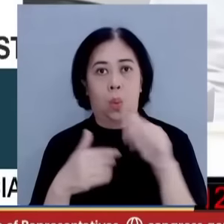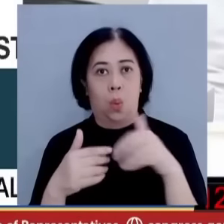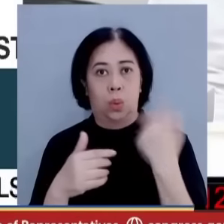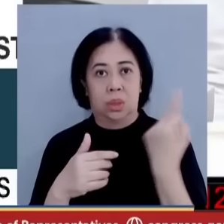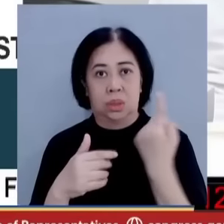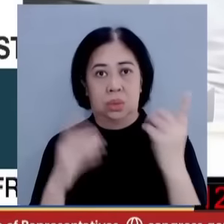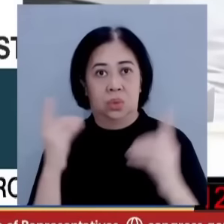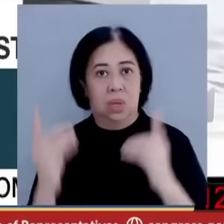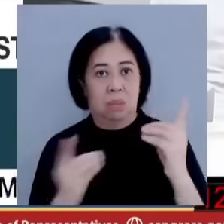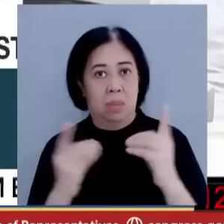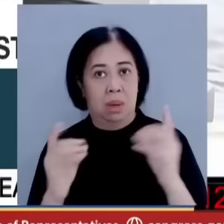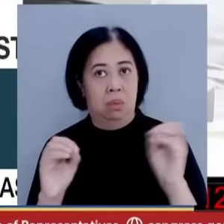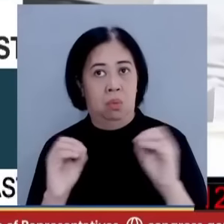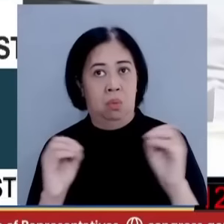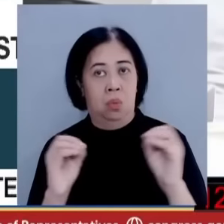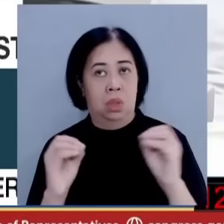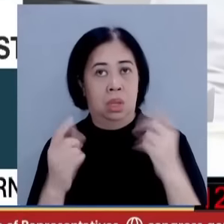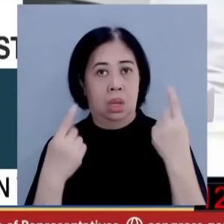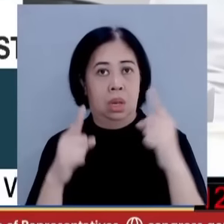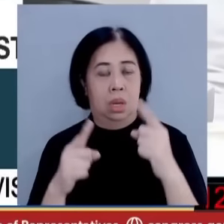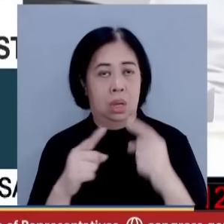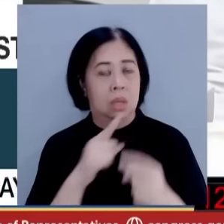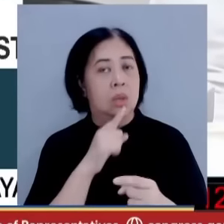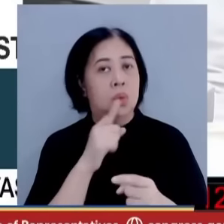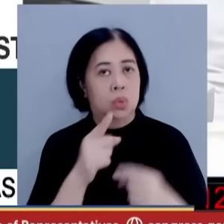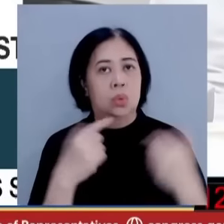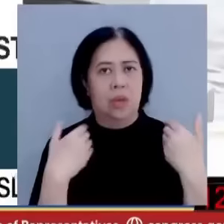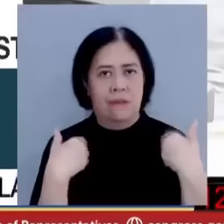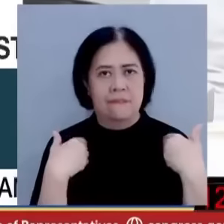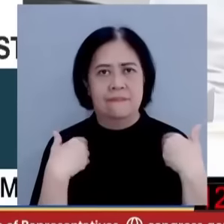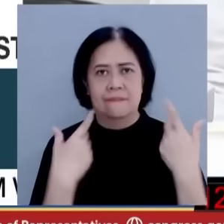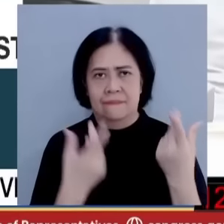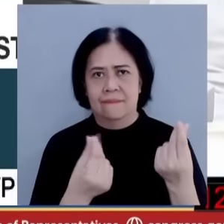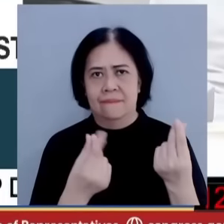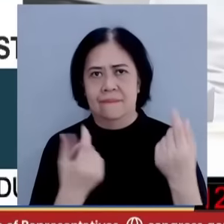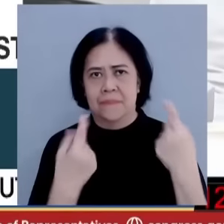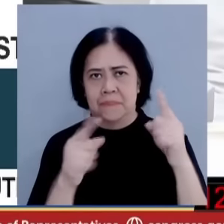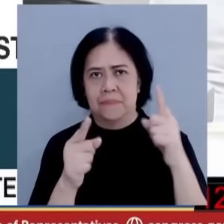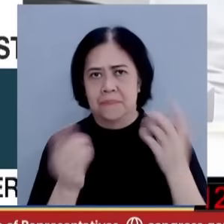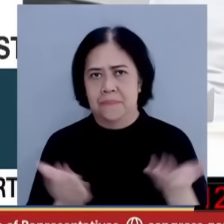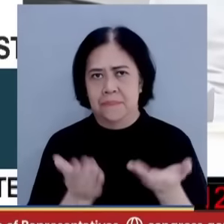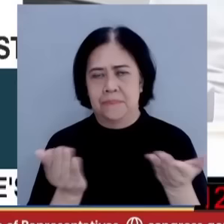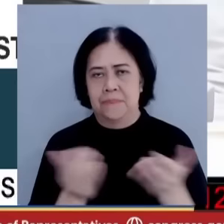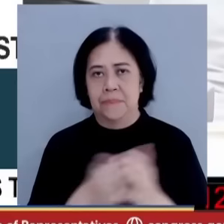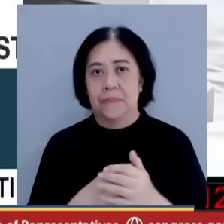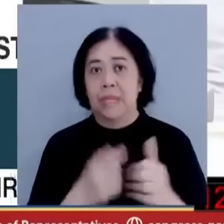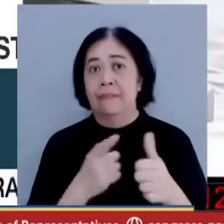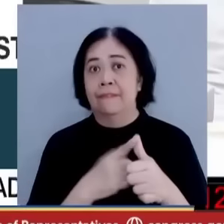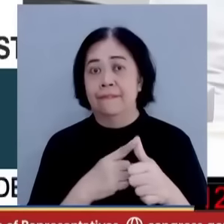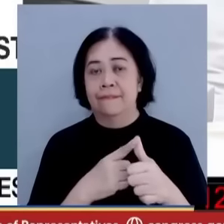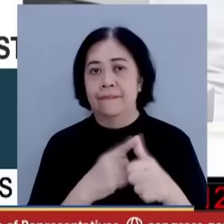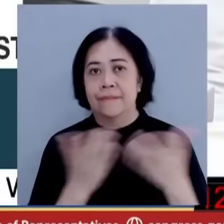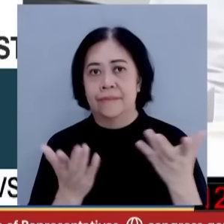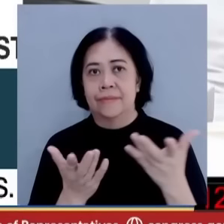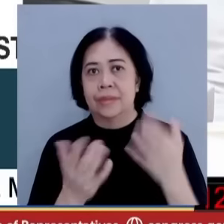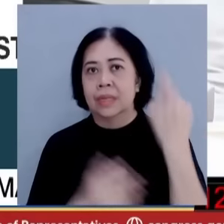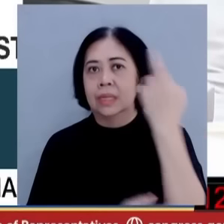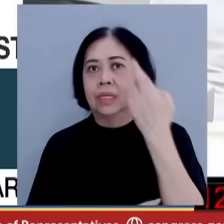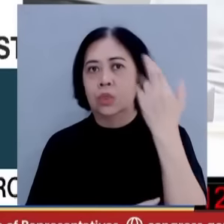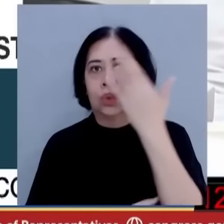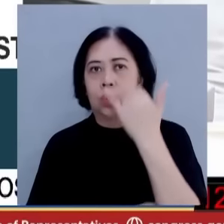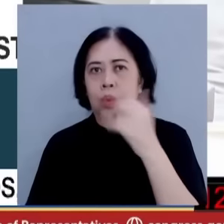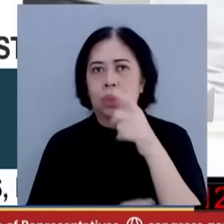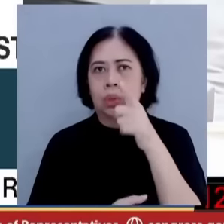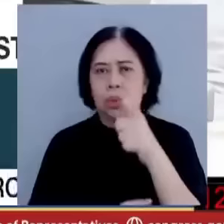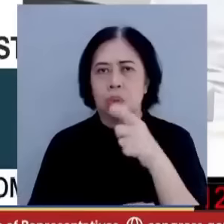there's nothing that is accomplished, actually, there's already something that is accomplished here. First of all, there's a reason why people seem to be